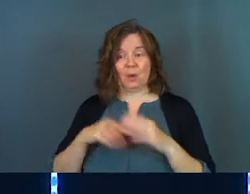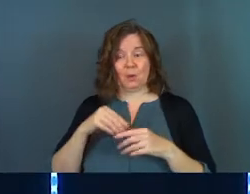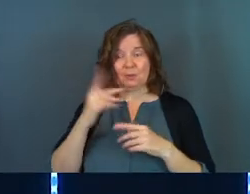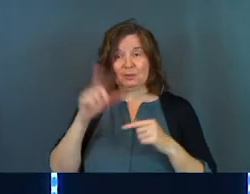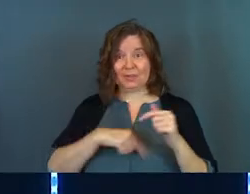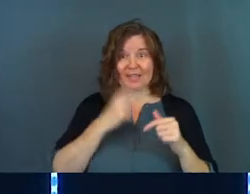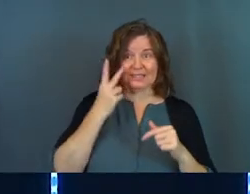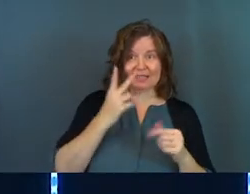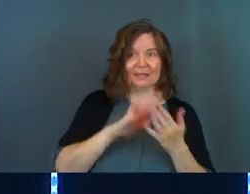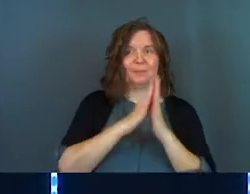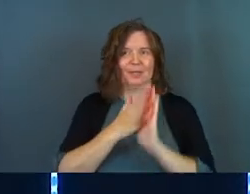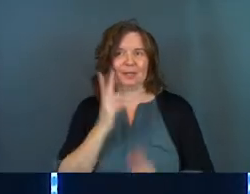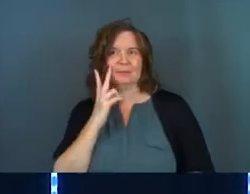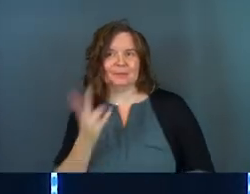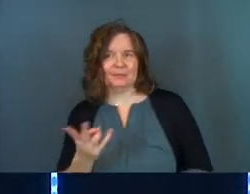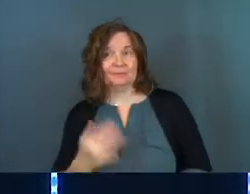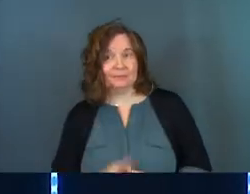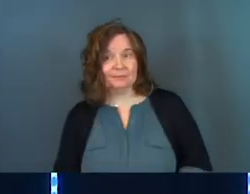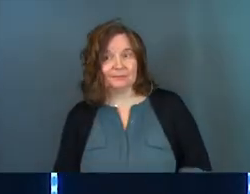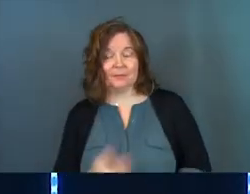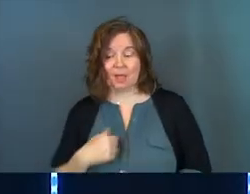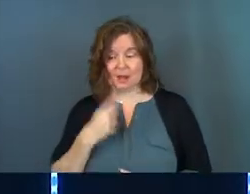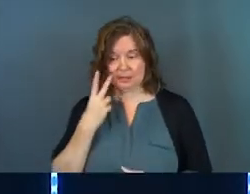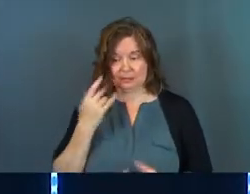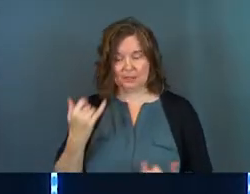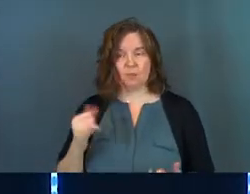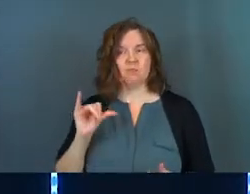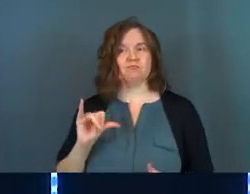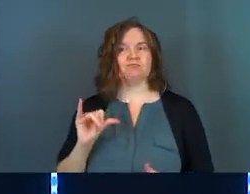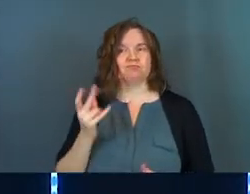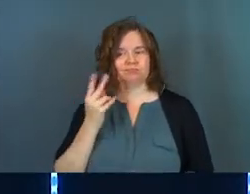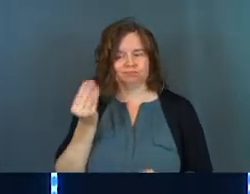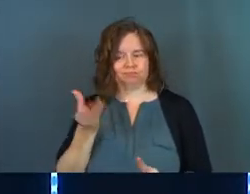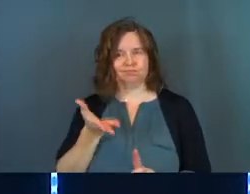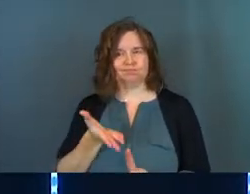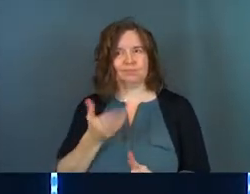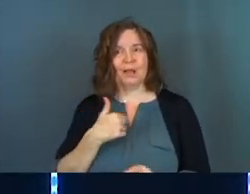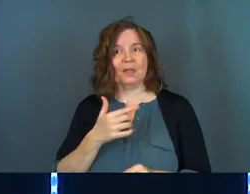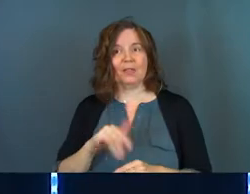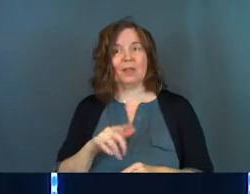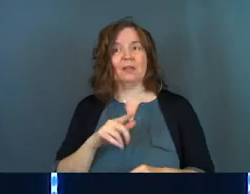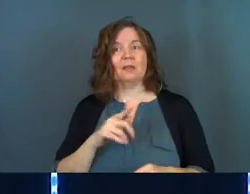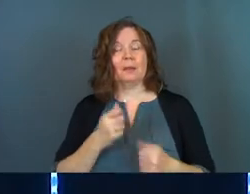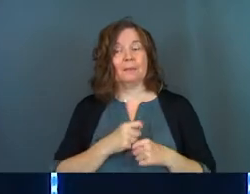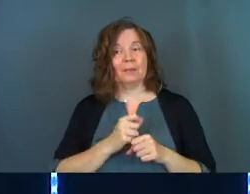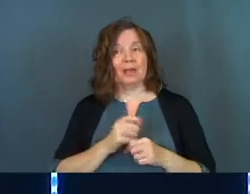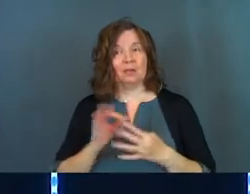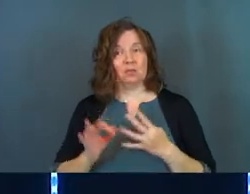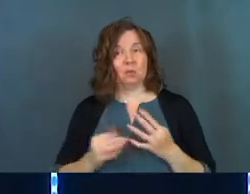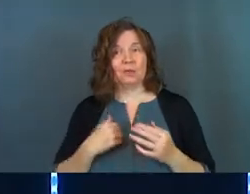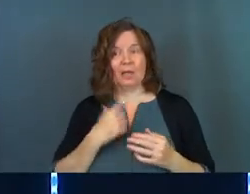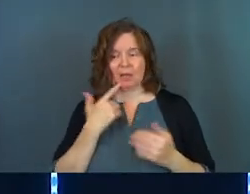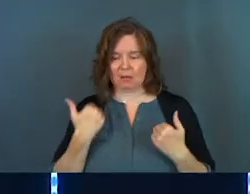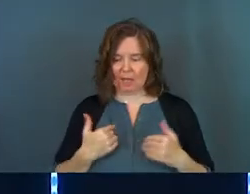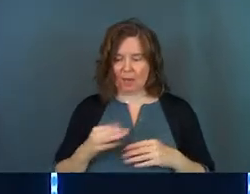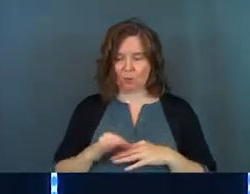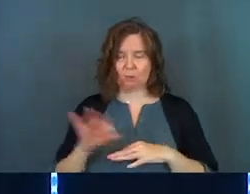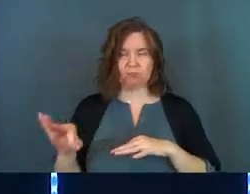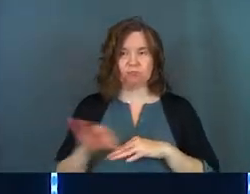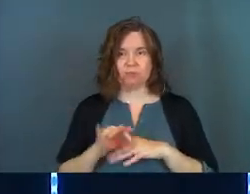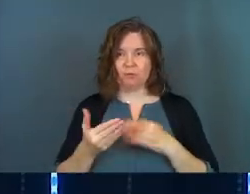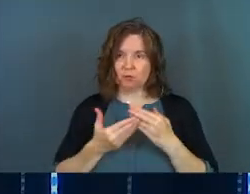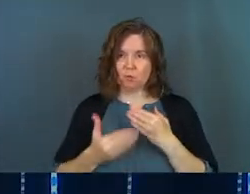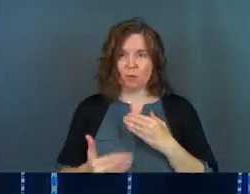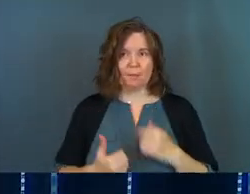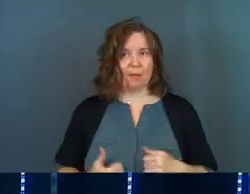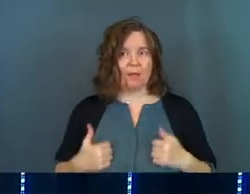was invisible visible to us. And I can see it now. And the fact that they make that choice and they say, I'm going to wear this ring